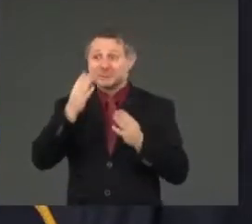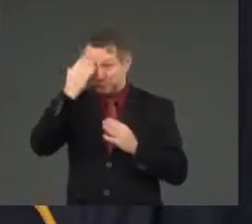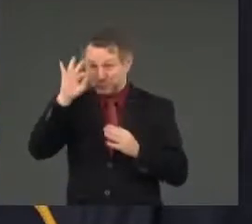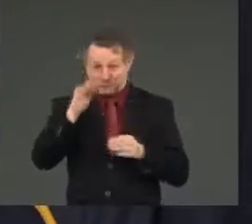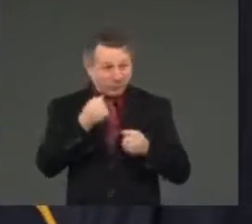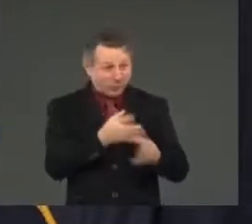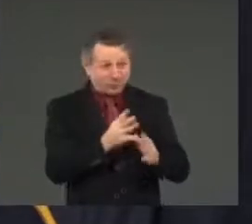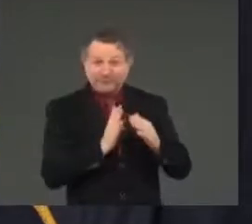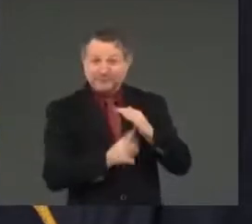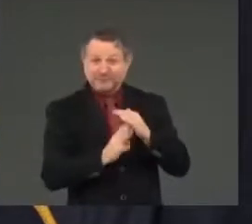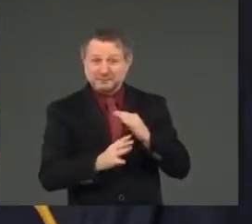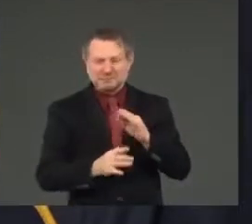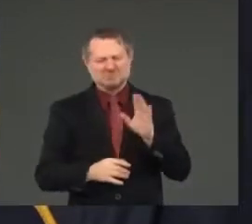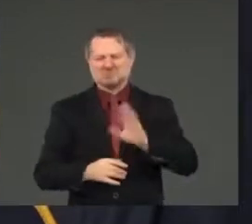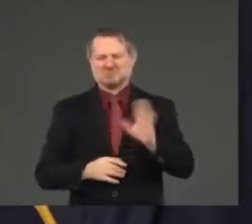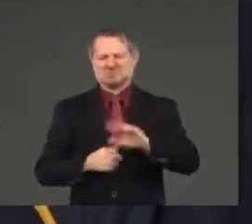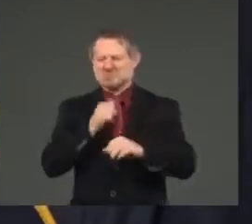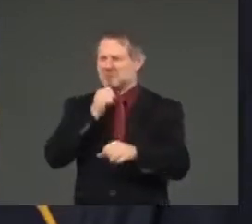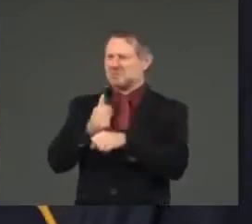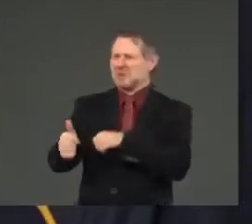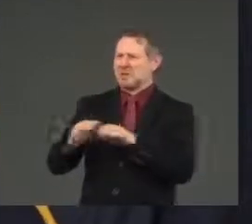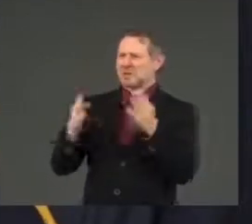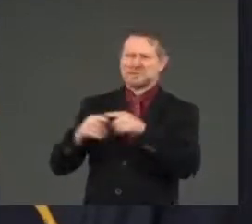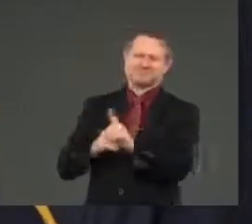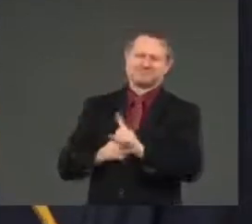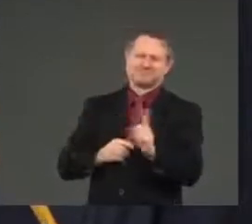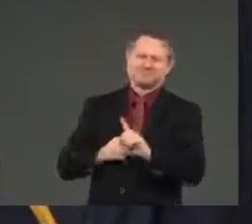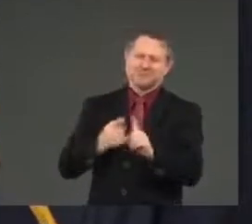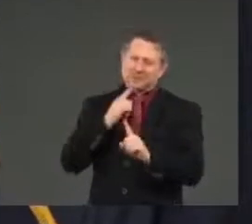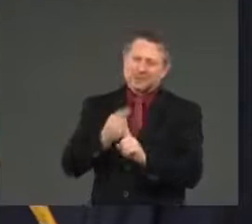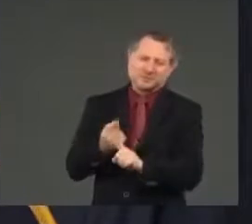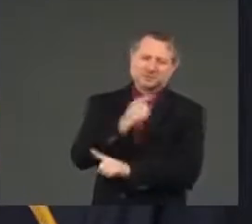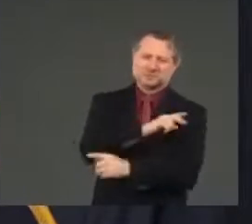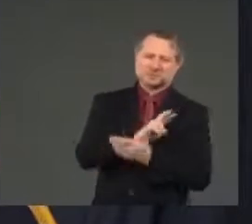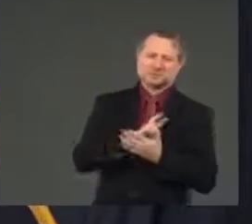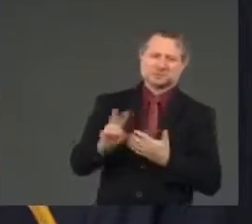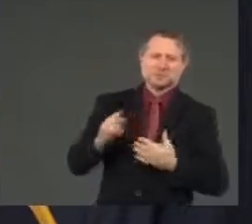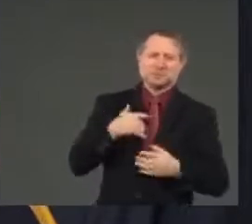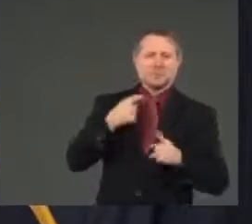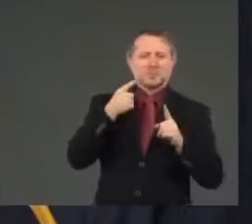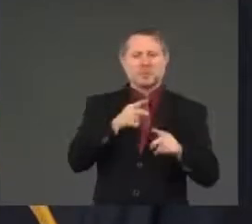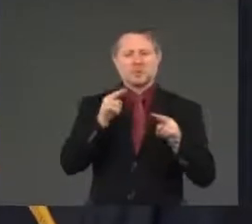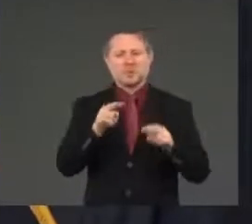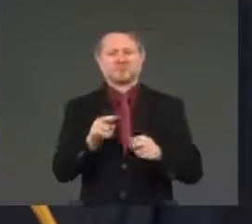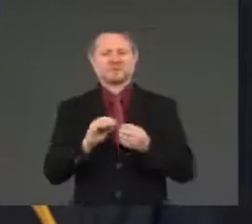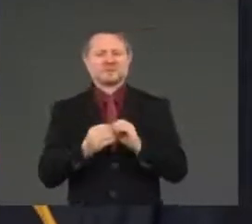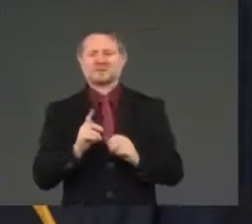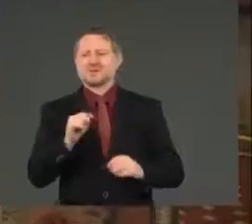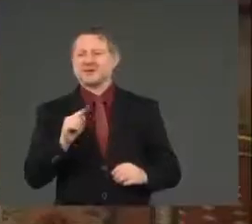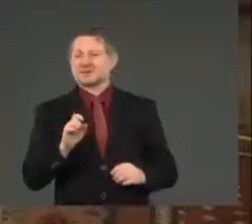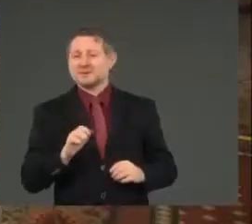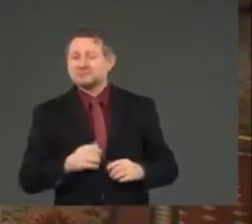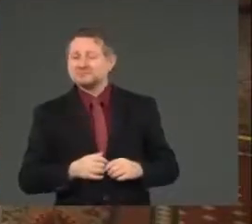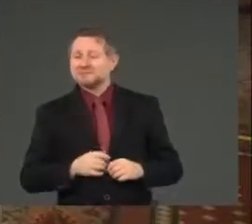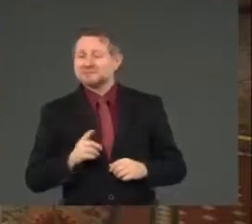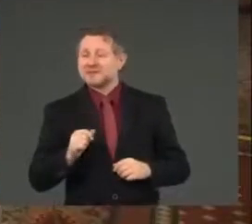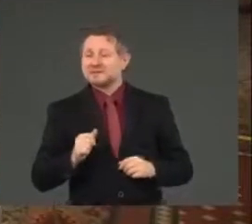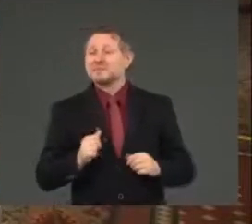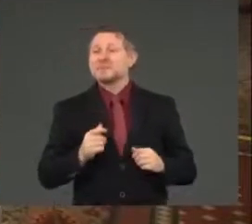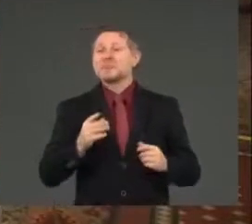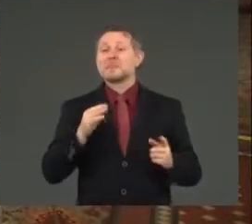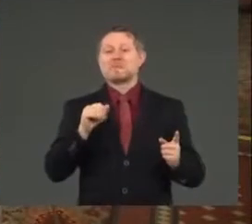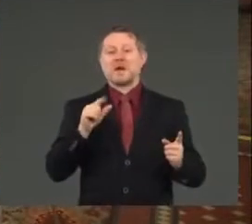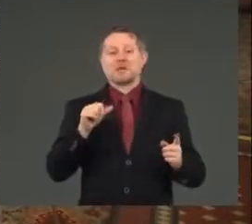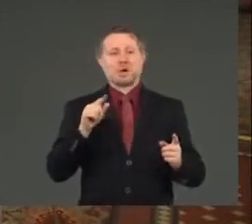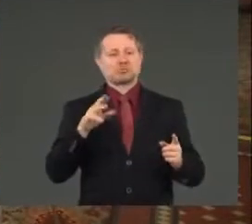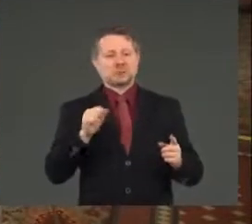reopening. But those are the data that we will be looking at. Have you seen anything there? We've seen, and we monitor